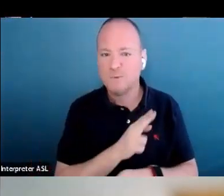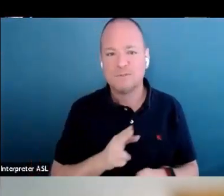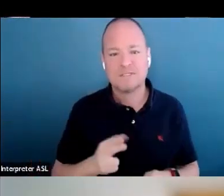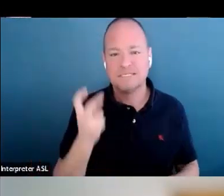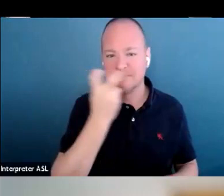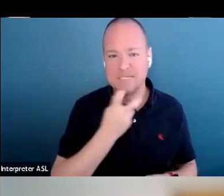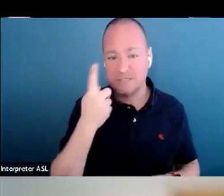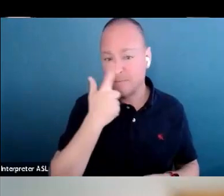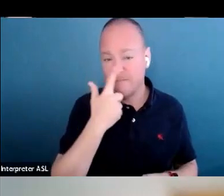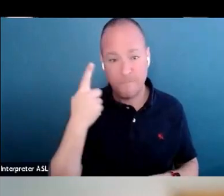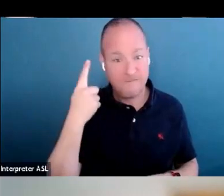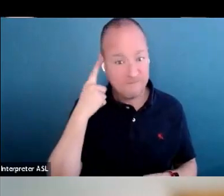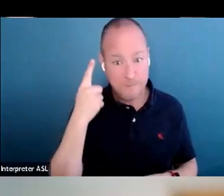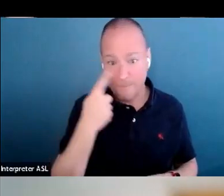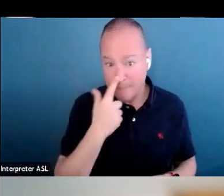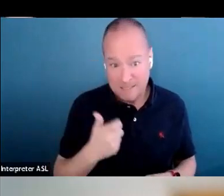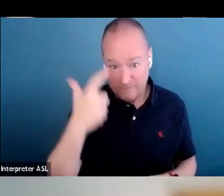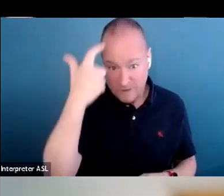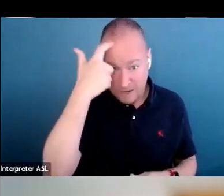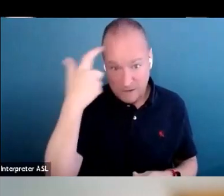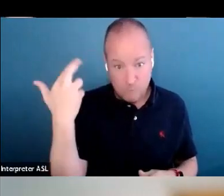about everyone.